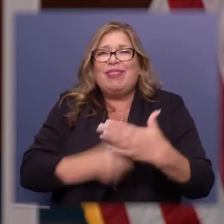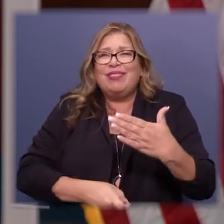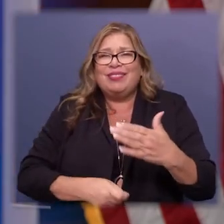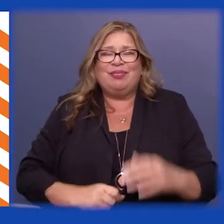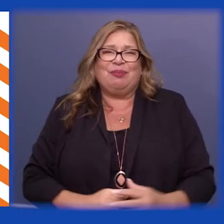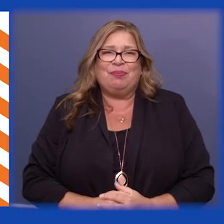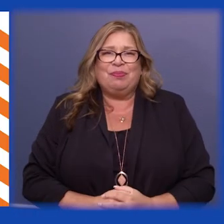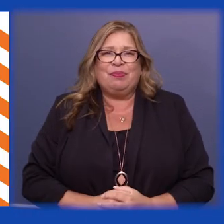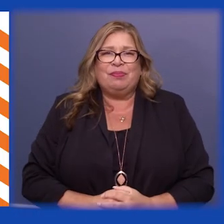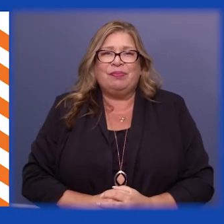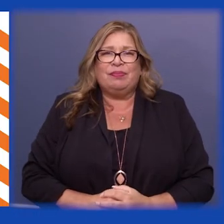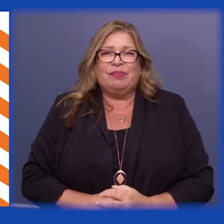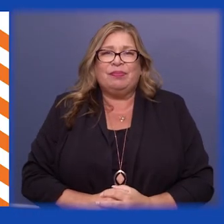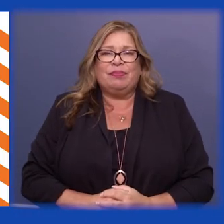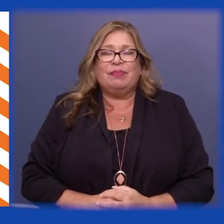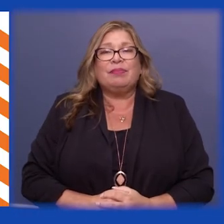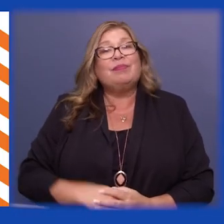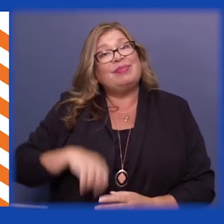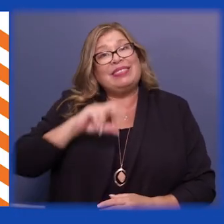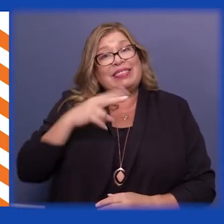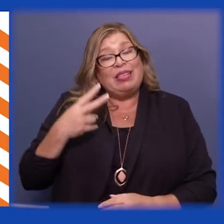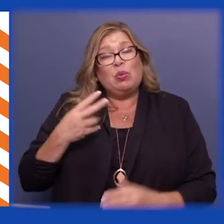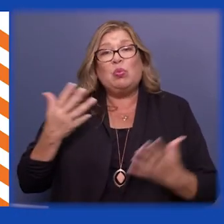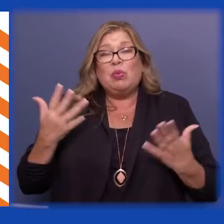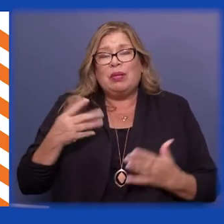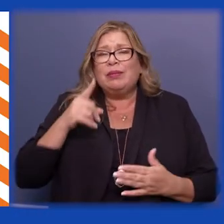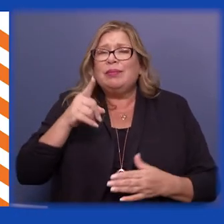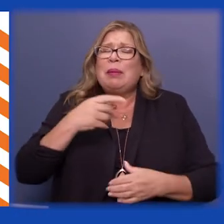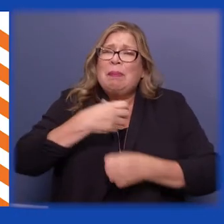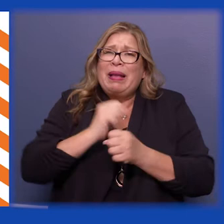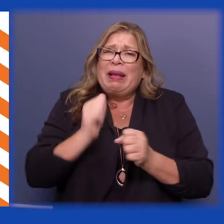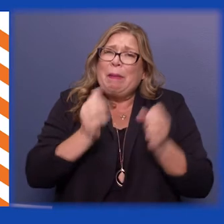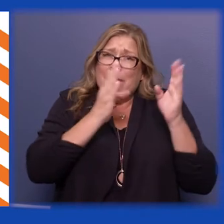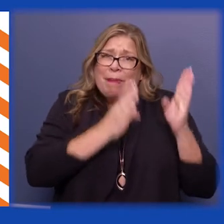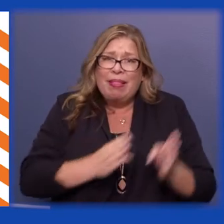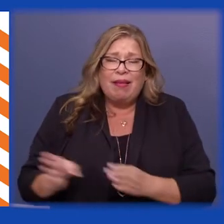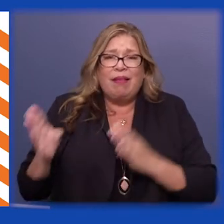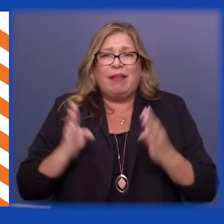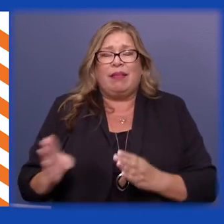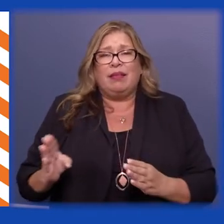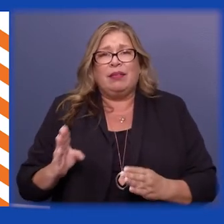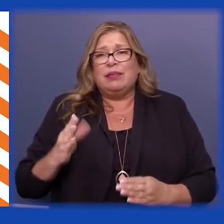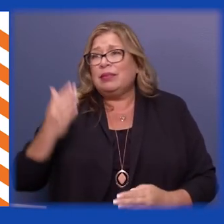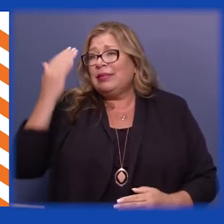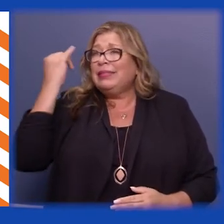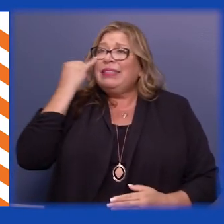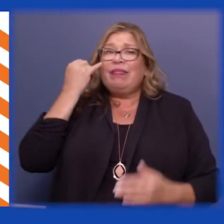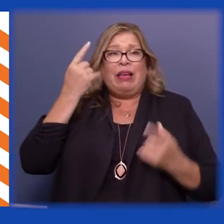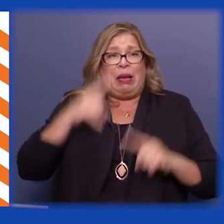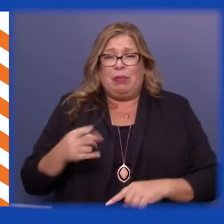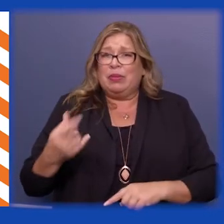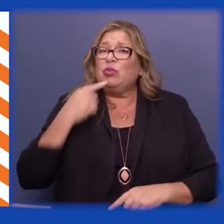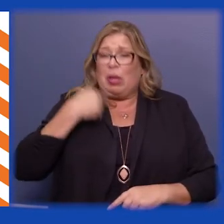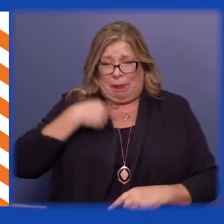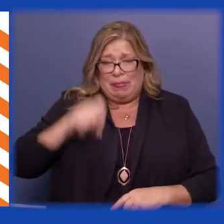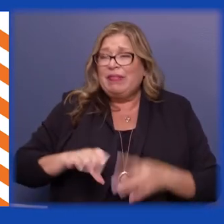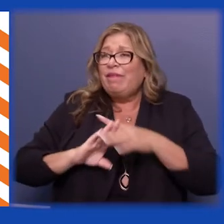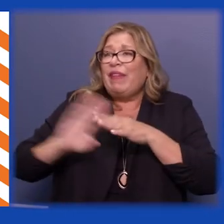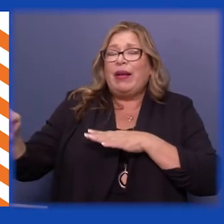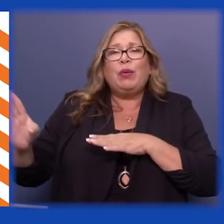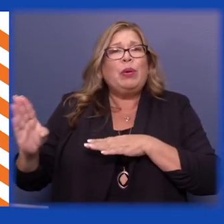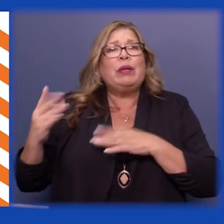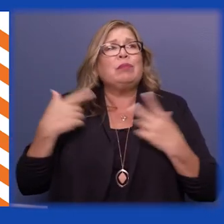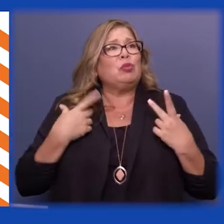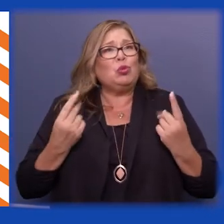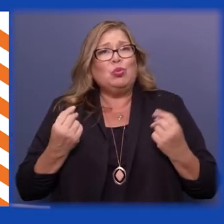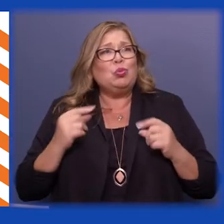Second, create a plan. You'll need to know how to evacuate if you're asked to do so, and you'll want to